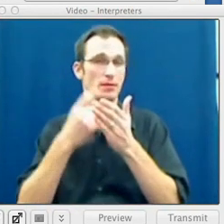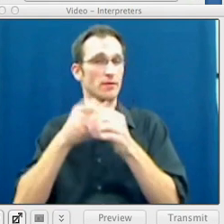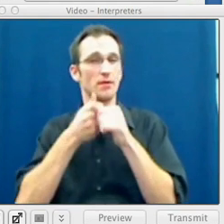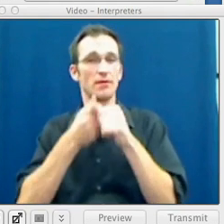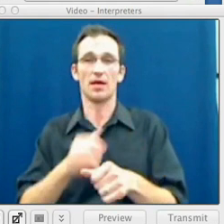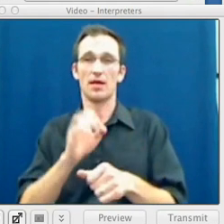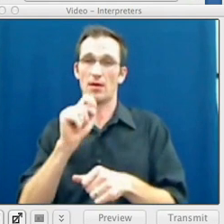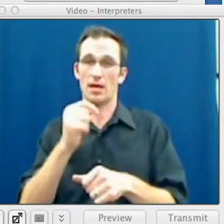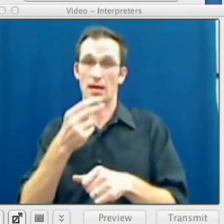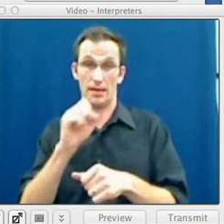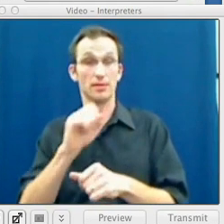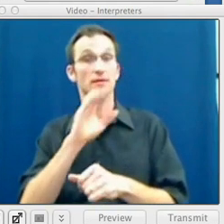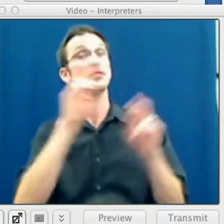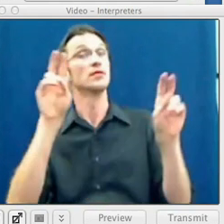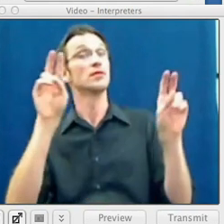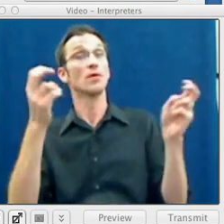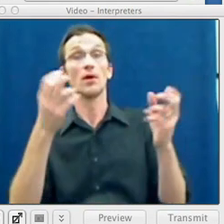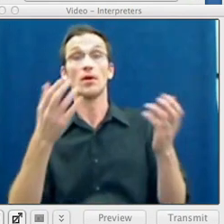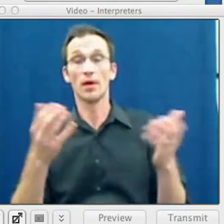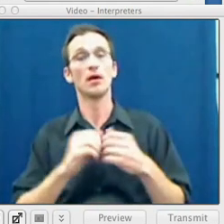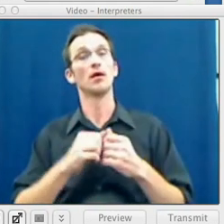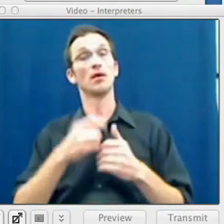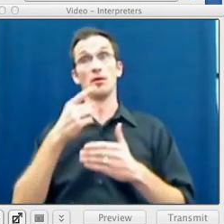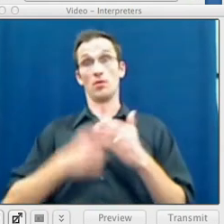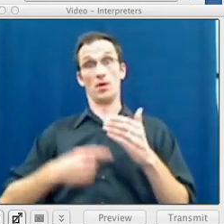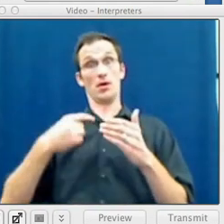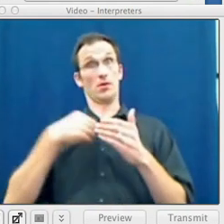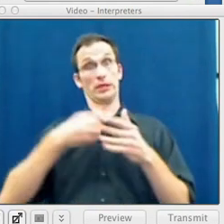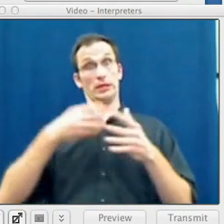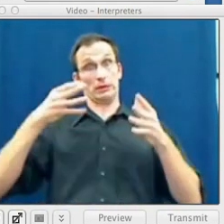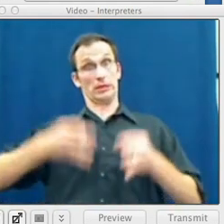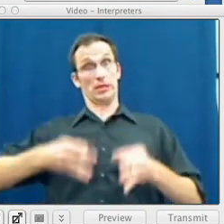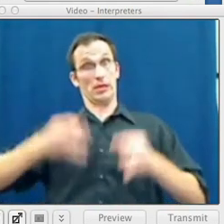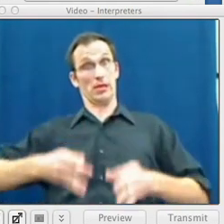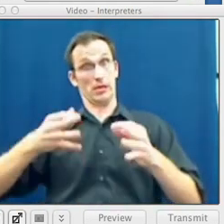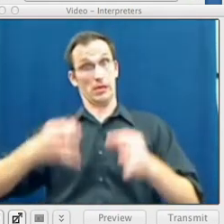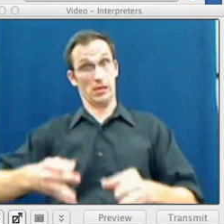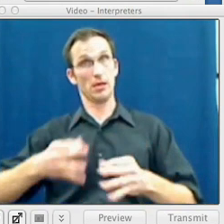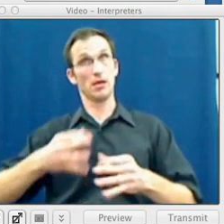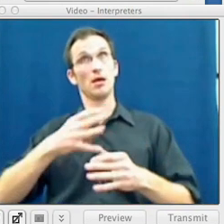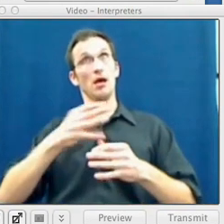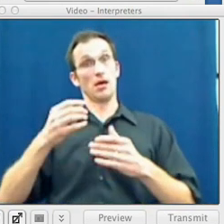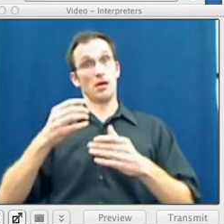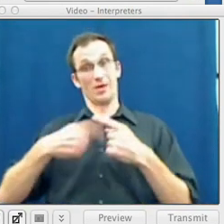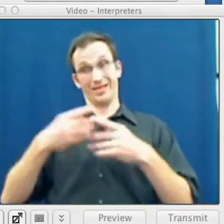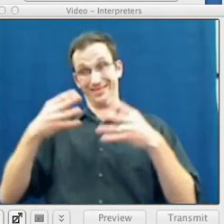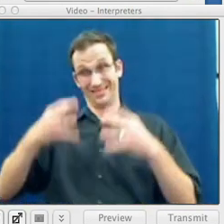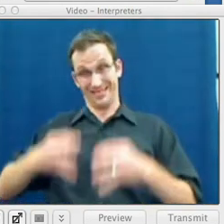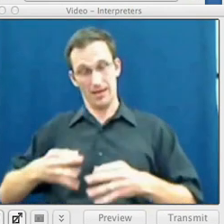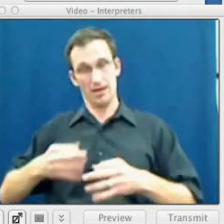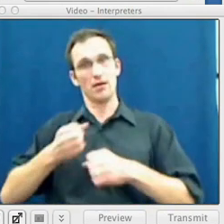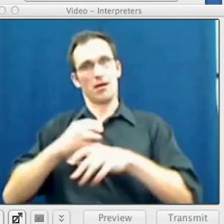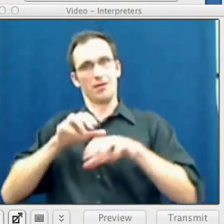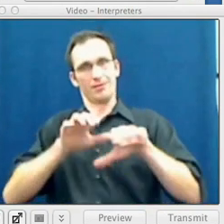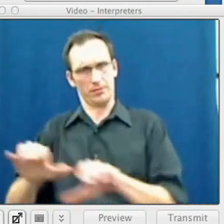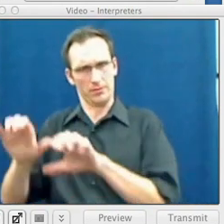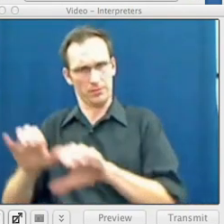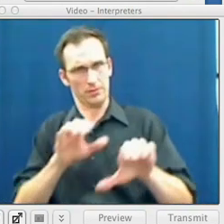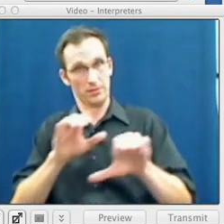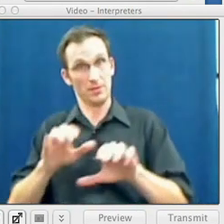He says, the choices that we make and the actions that follow from those choices can uphold or deny the dignity